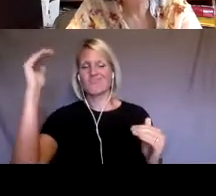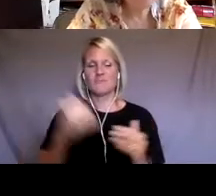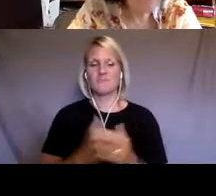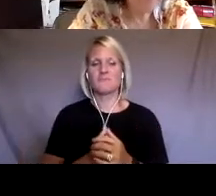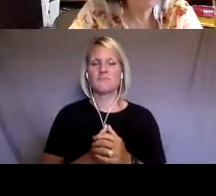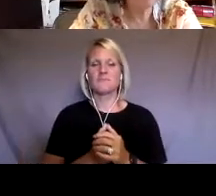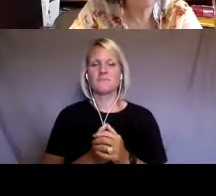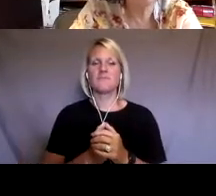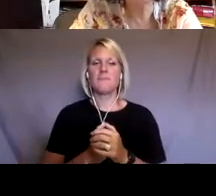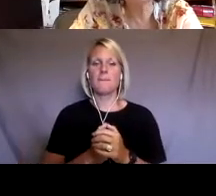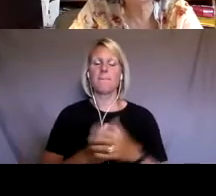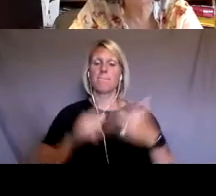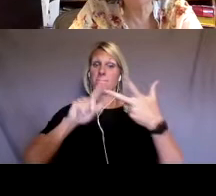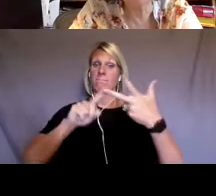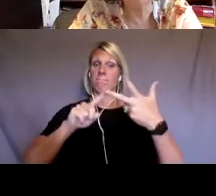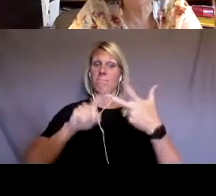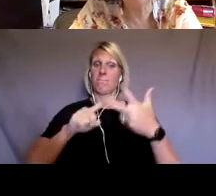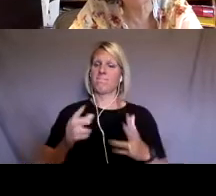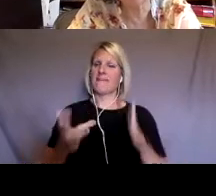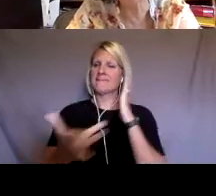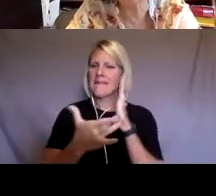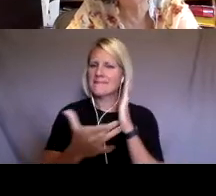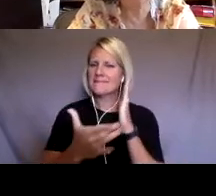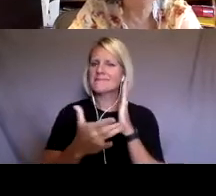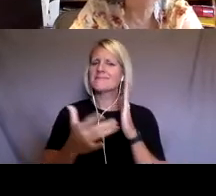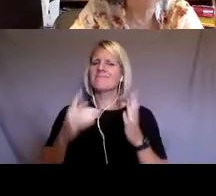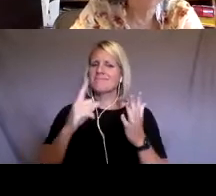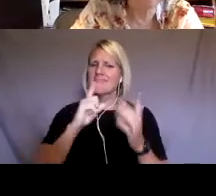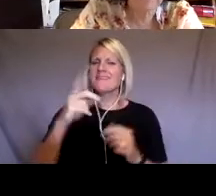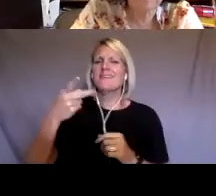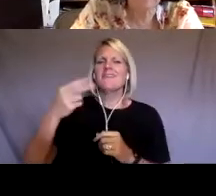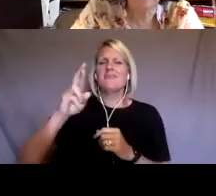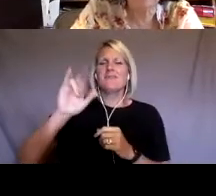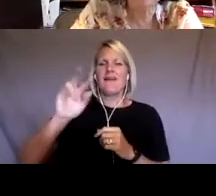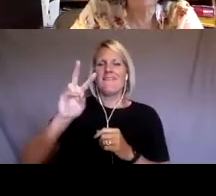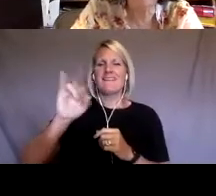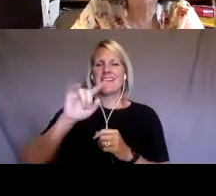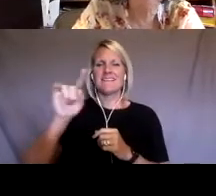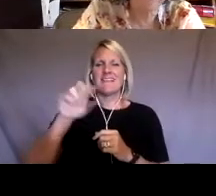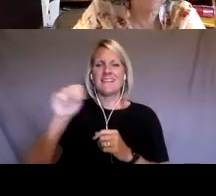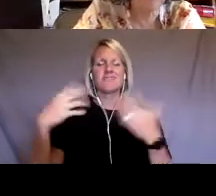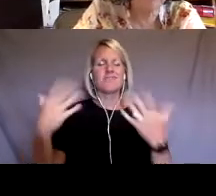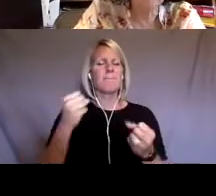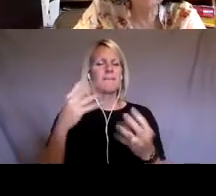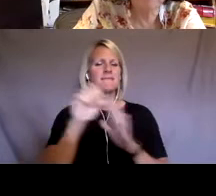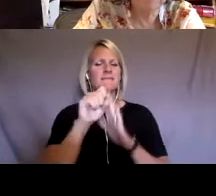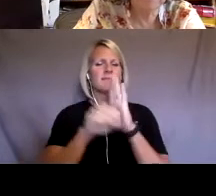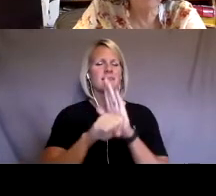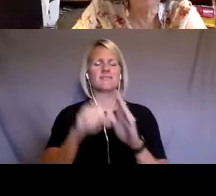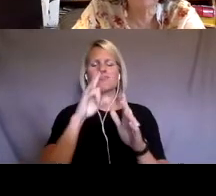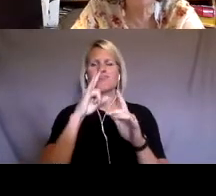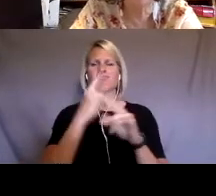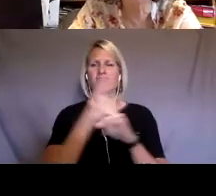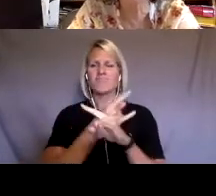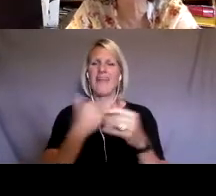A third strategy is privatization that antagonizes sidewalks. Many states have enabled business